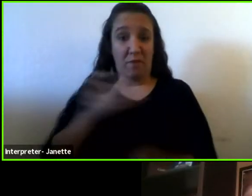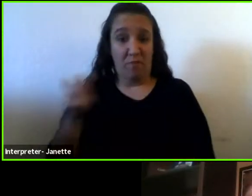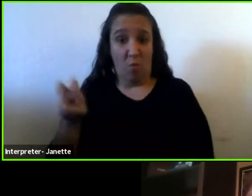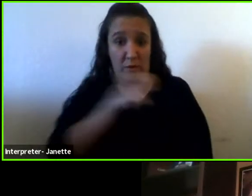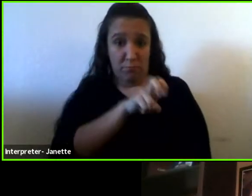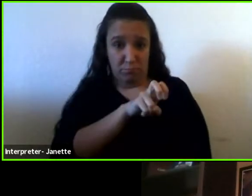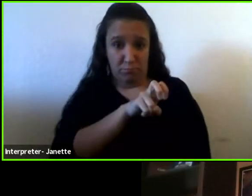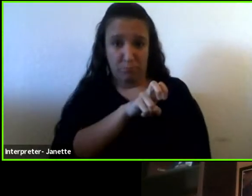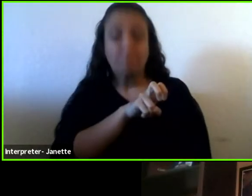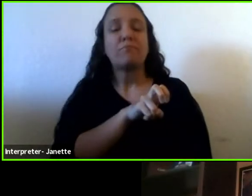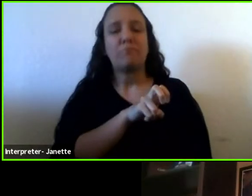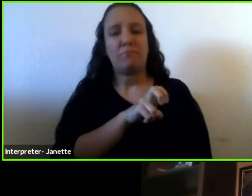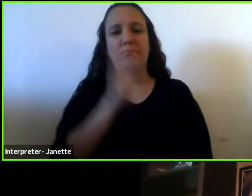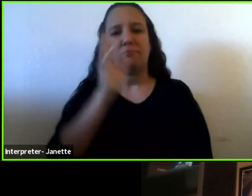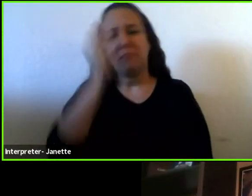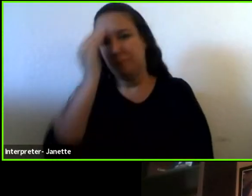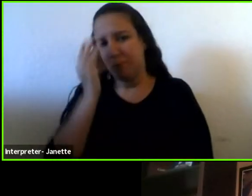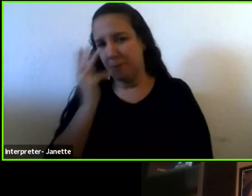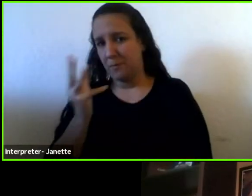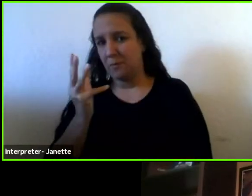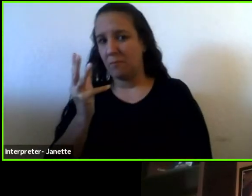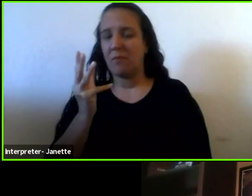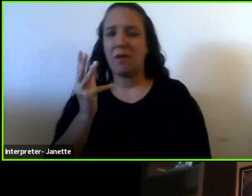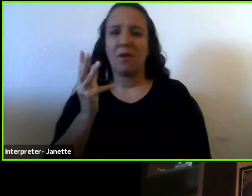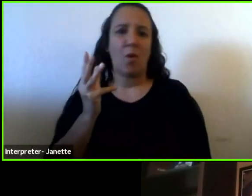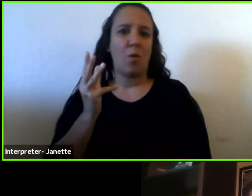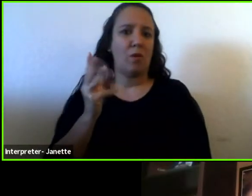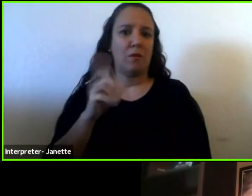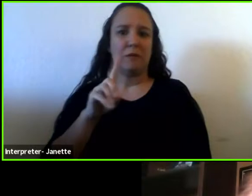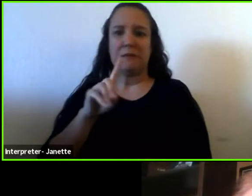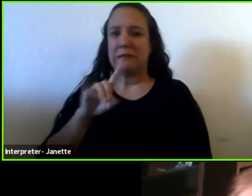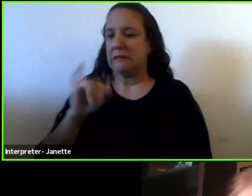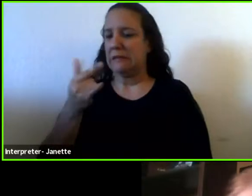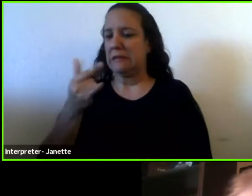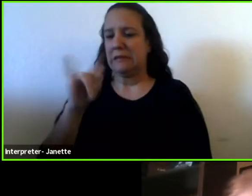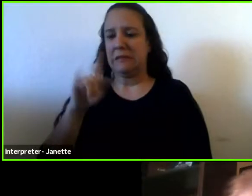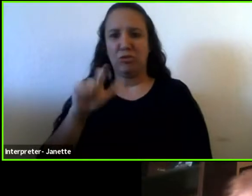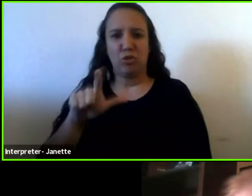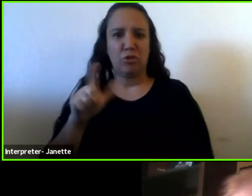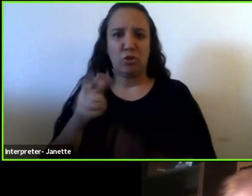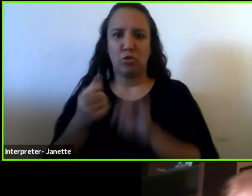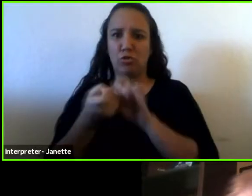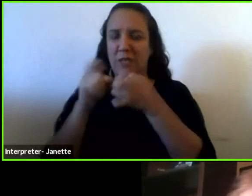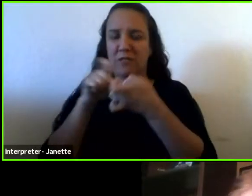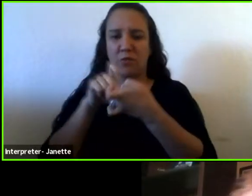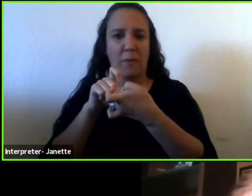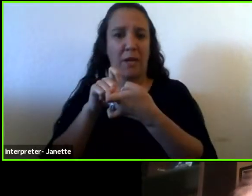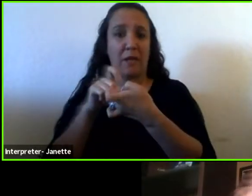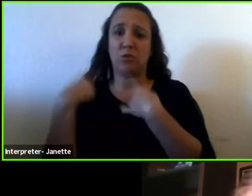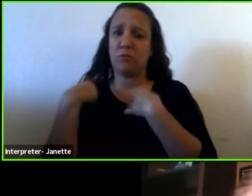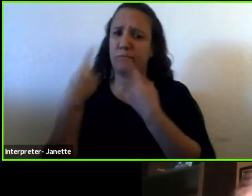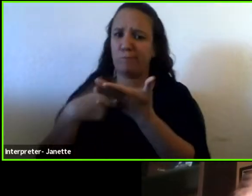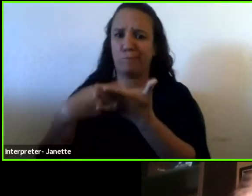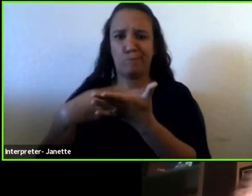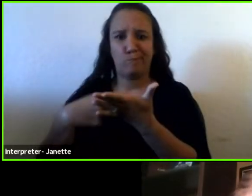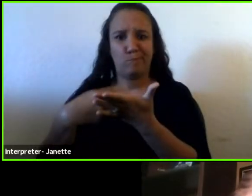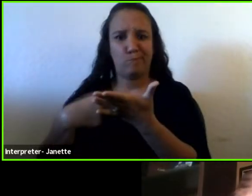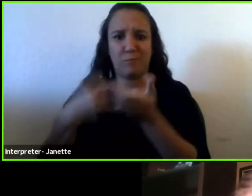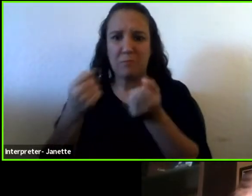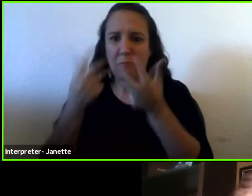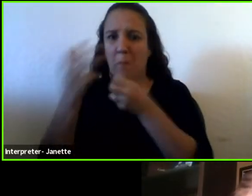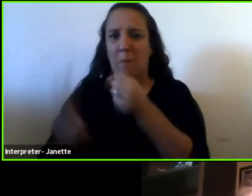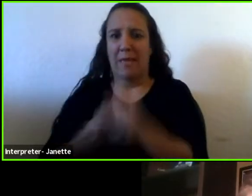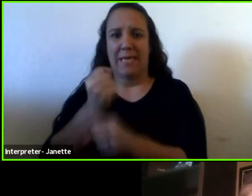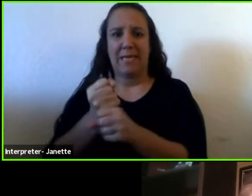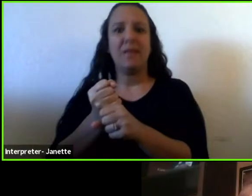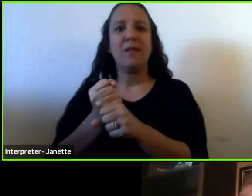Orlando. Digital transformation is something that we've talked and been through over the last several years at Bank